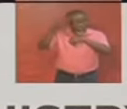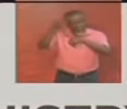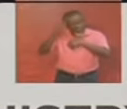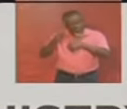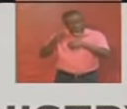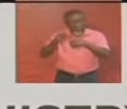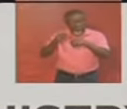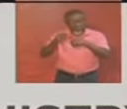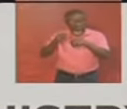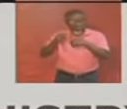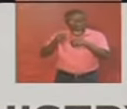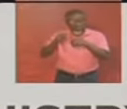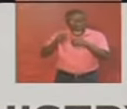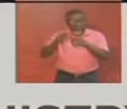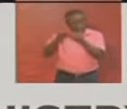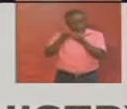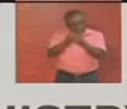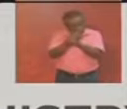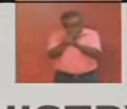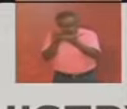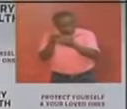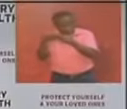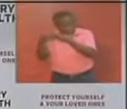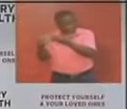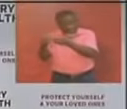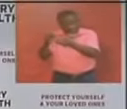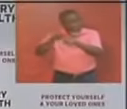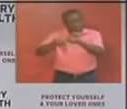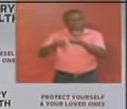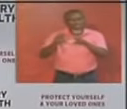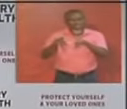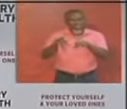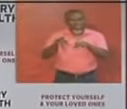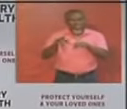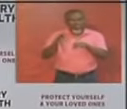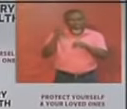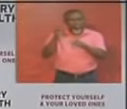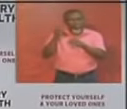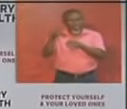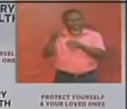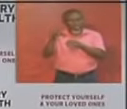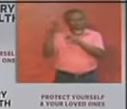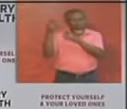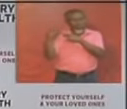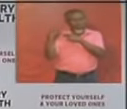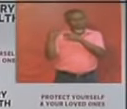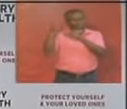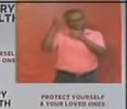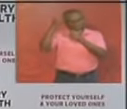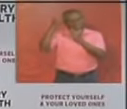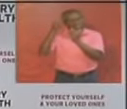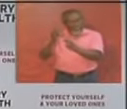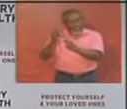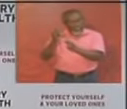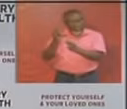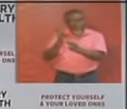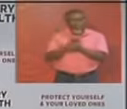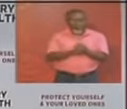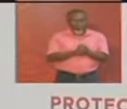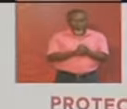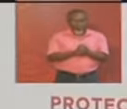decision forward. Thank you. Just to add, maybe for the sake of clarity, the 2% occupancy is the occupancy of the